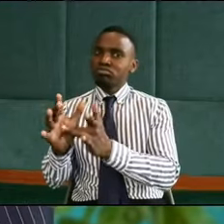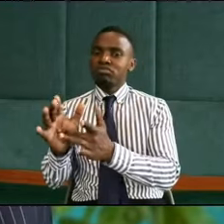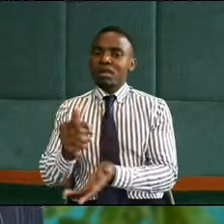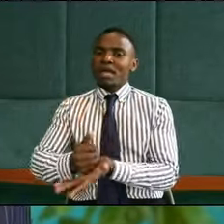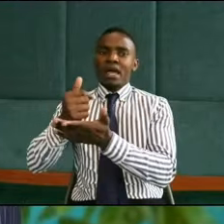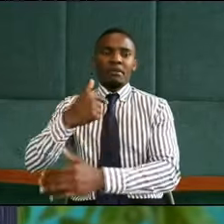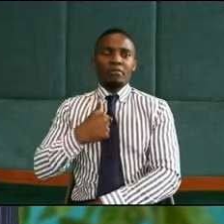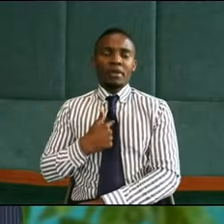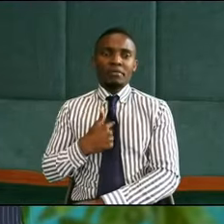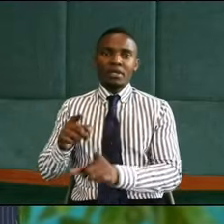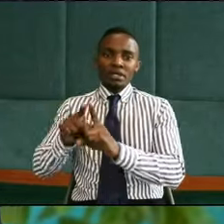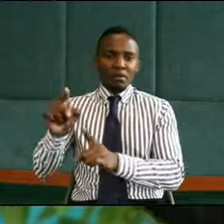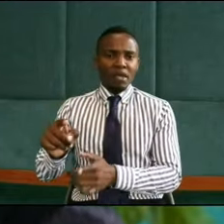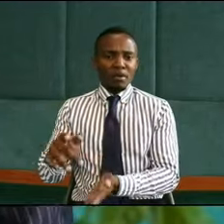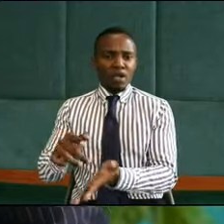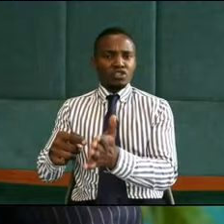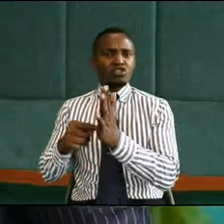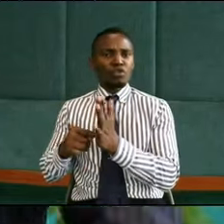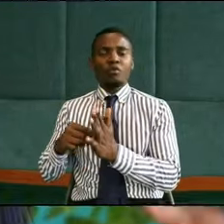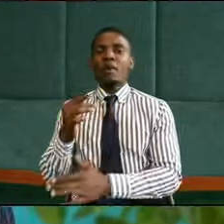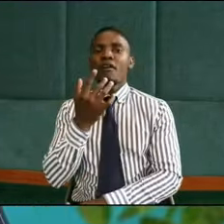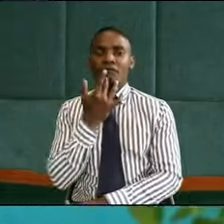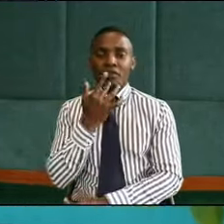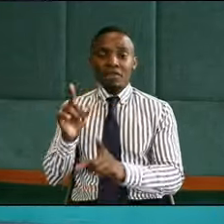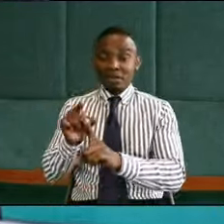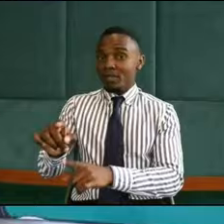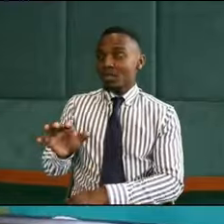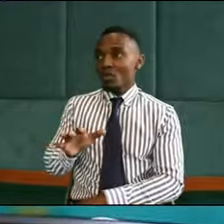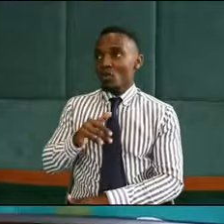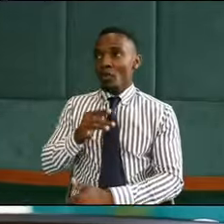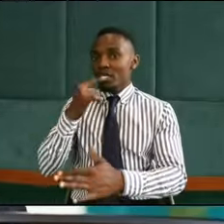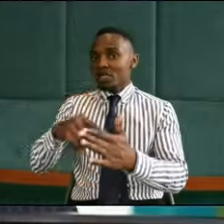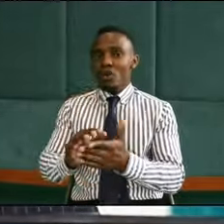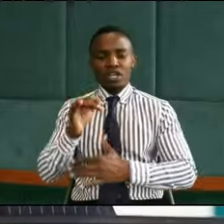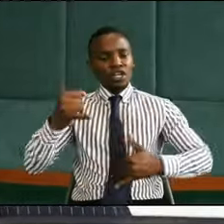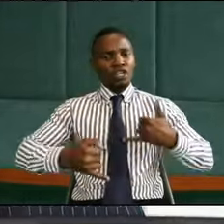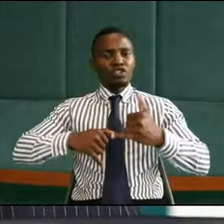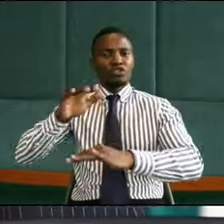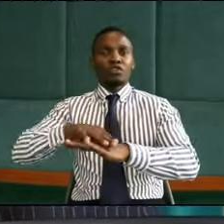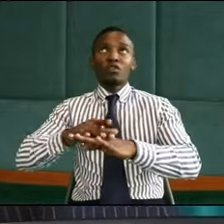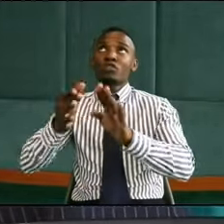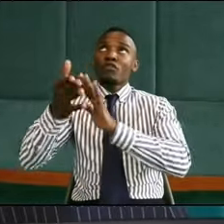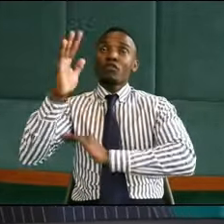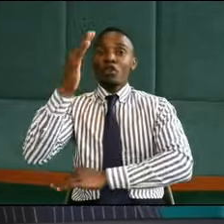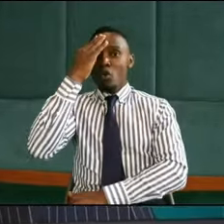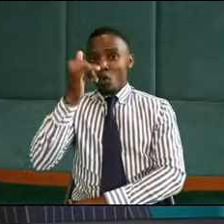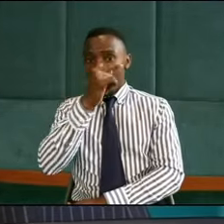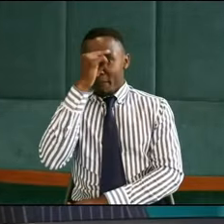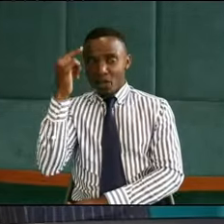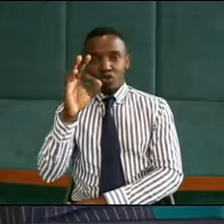has done a favor to me. And she said, and because of the goodness of God, because of the mercy of